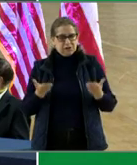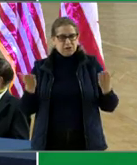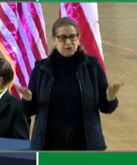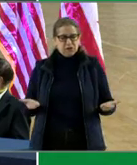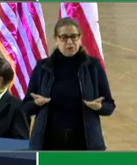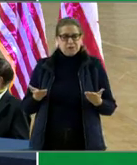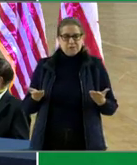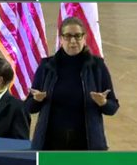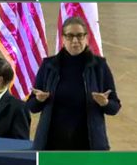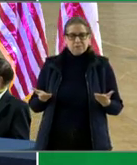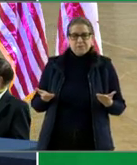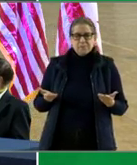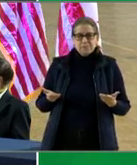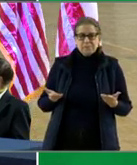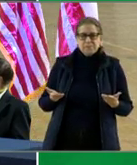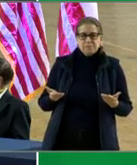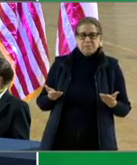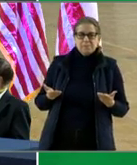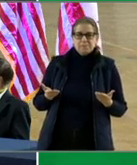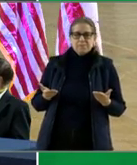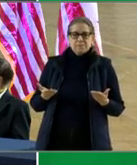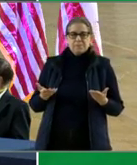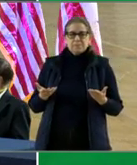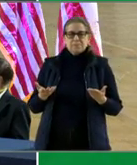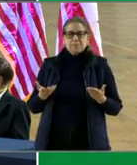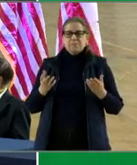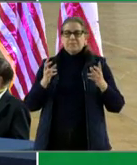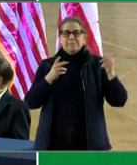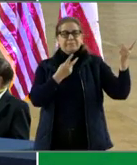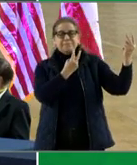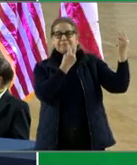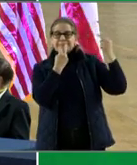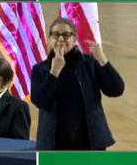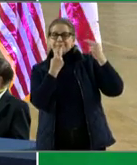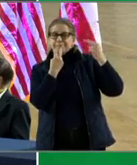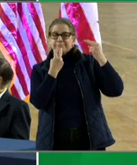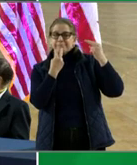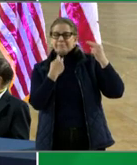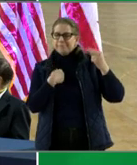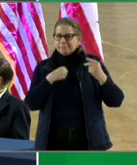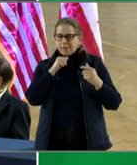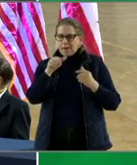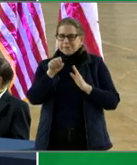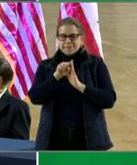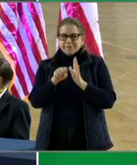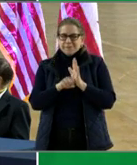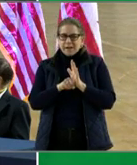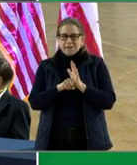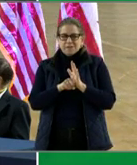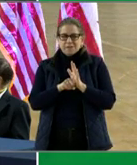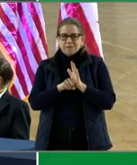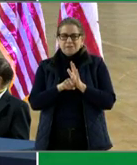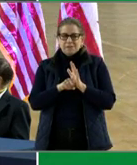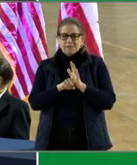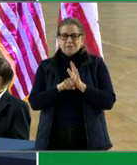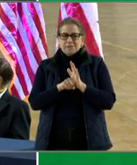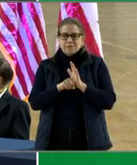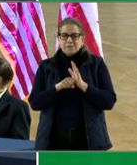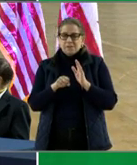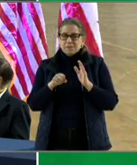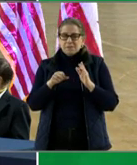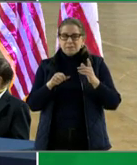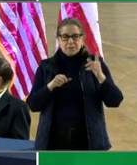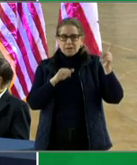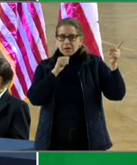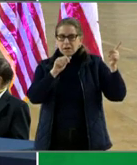is not being treated as a state for federal funding. And it would be a crime not to make sure that the capital